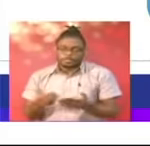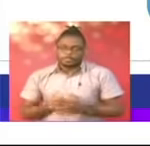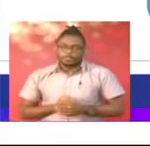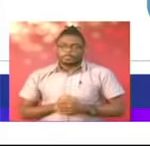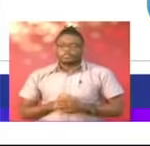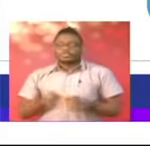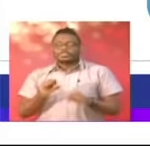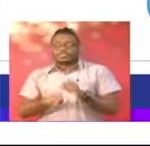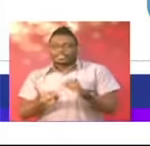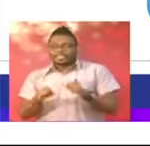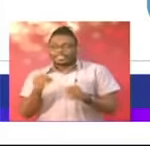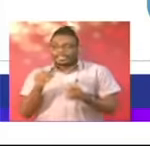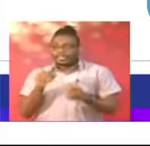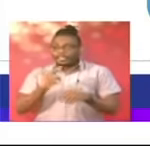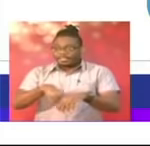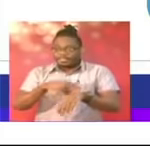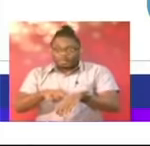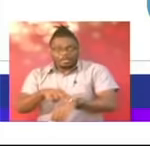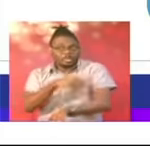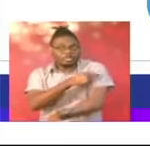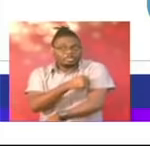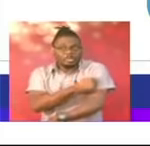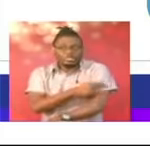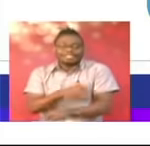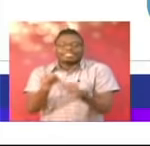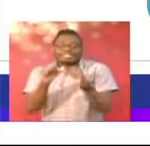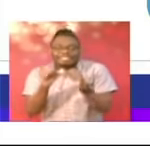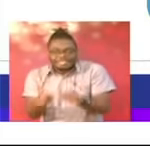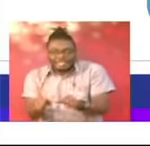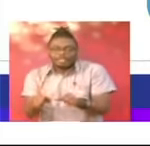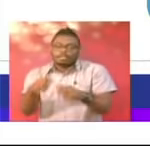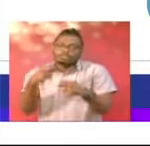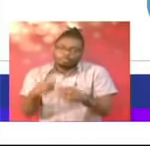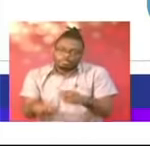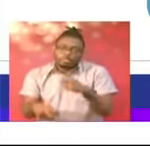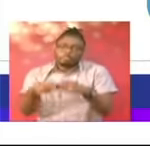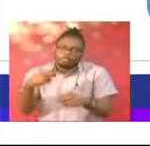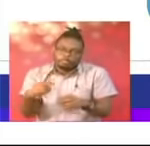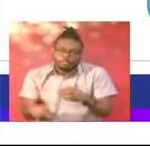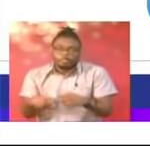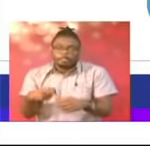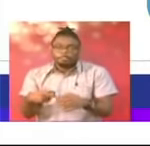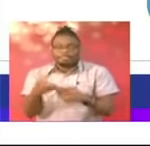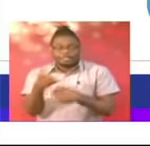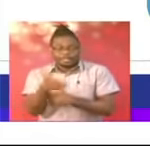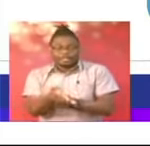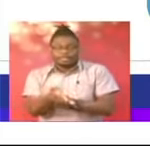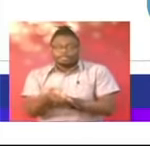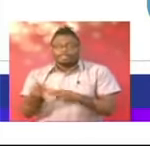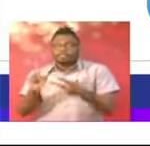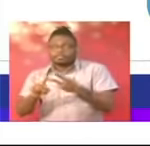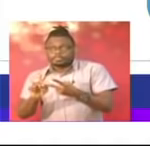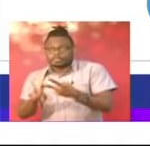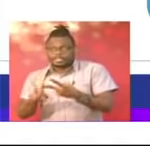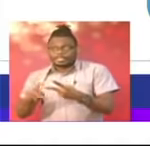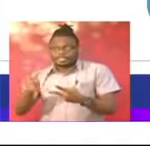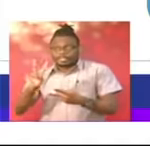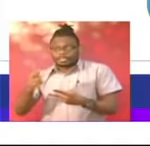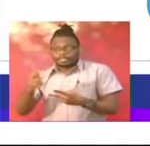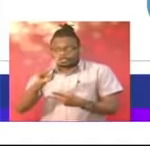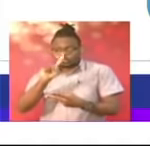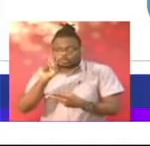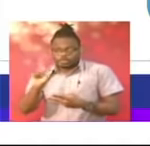related symptoms are still experiencing difficulty in being treated? And my second question would be, with the